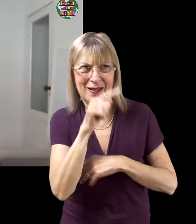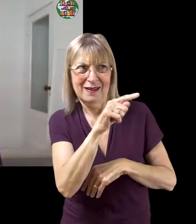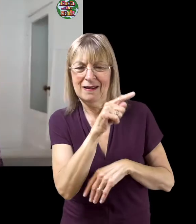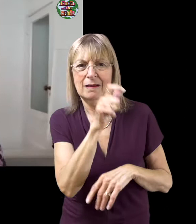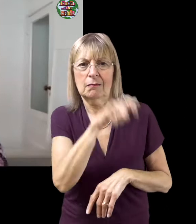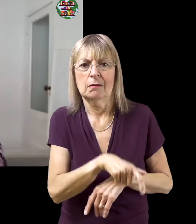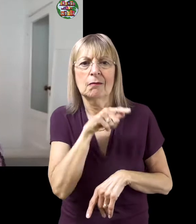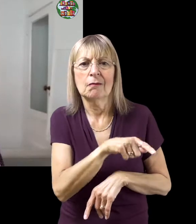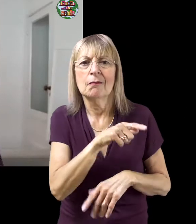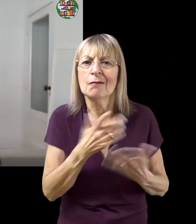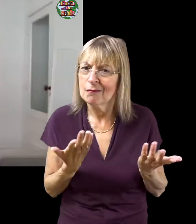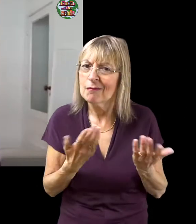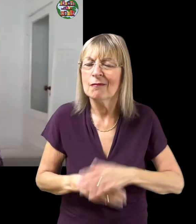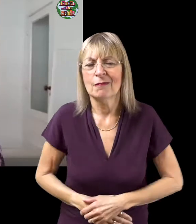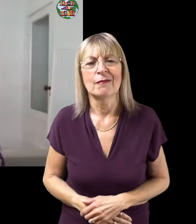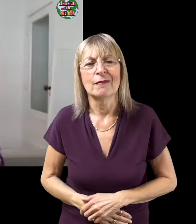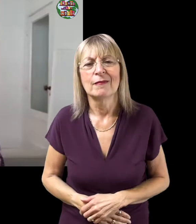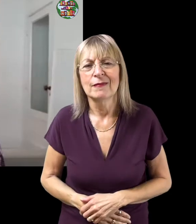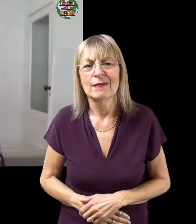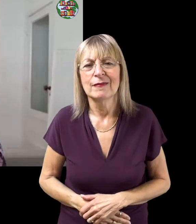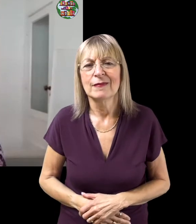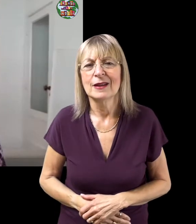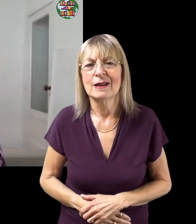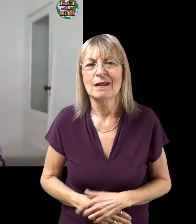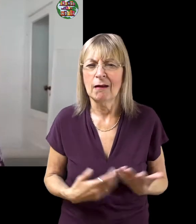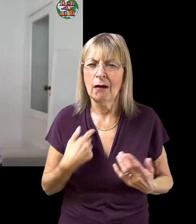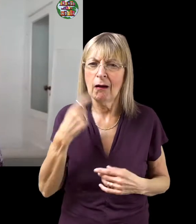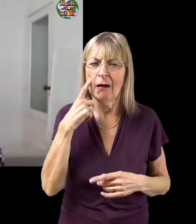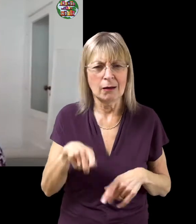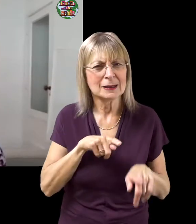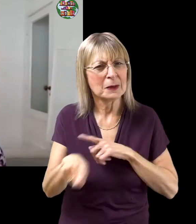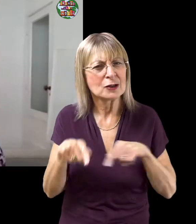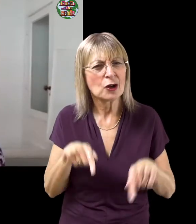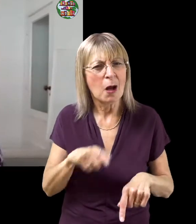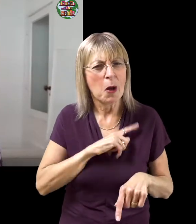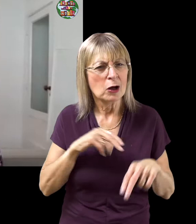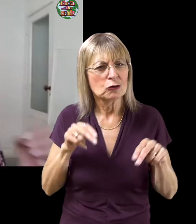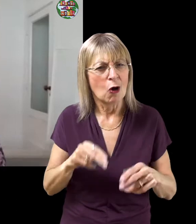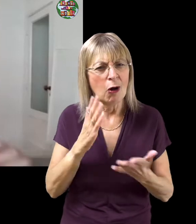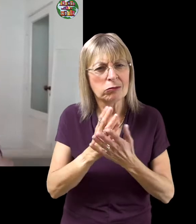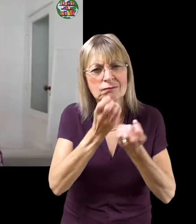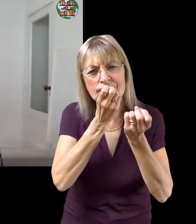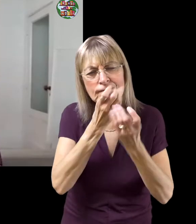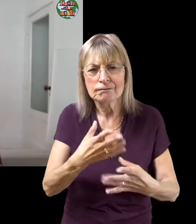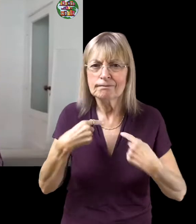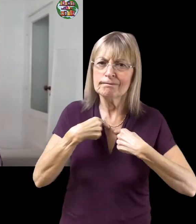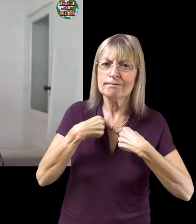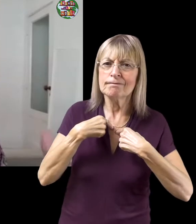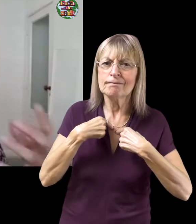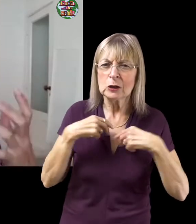dog is allowed to talk to the dog or pet it. And I thought it's just so